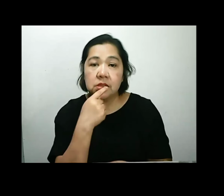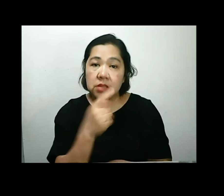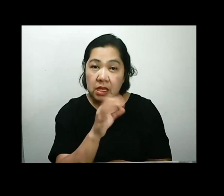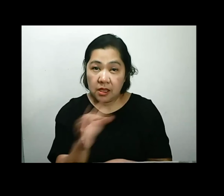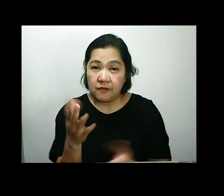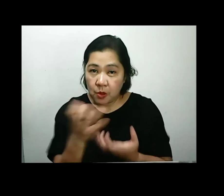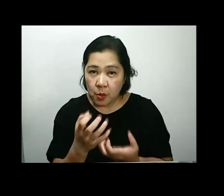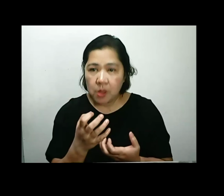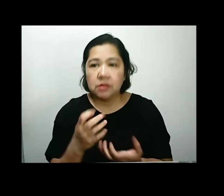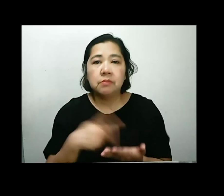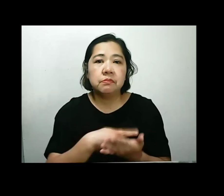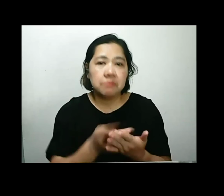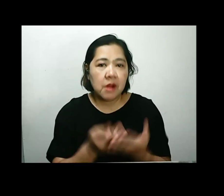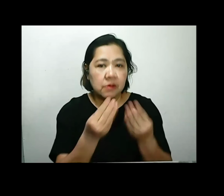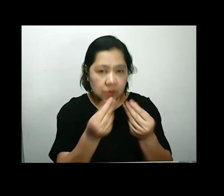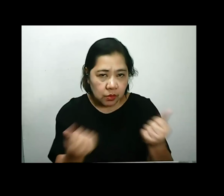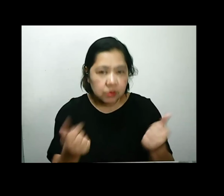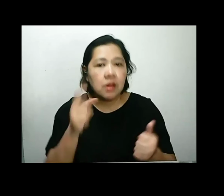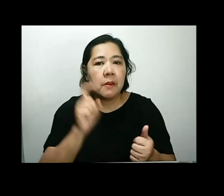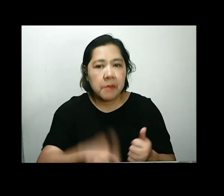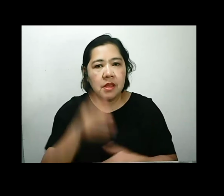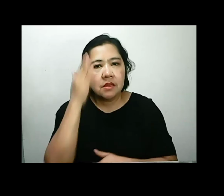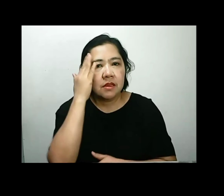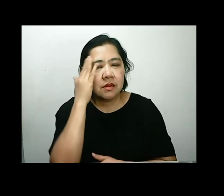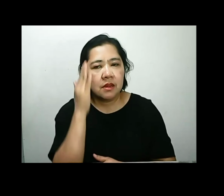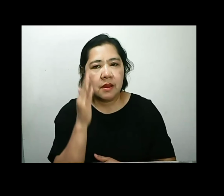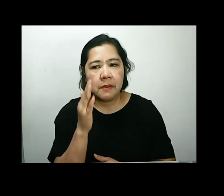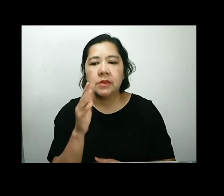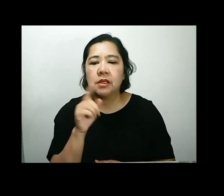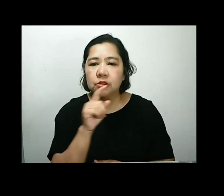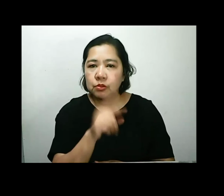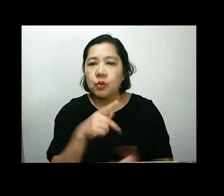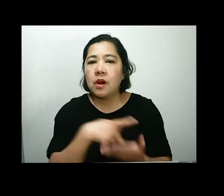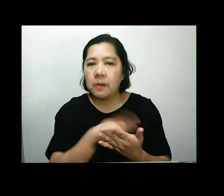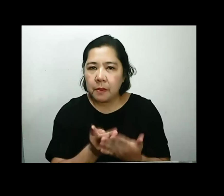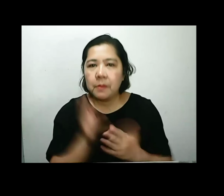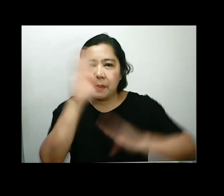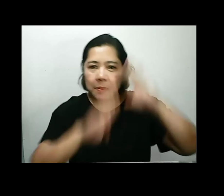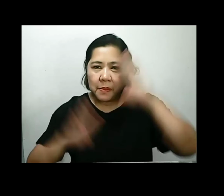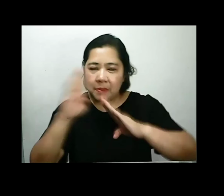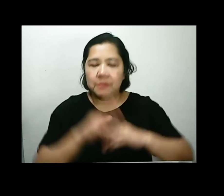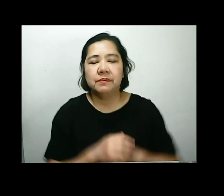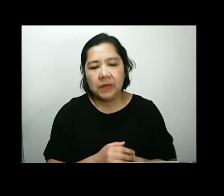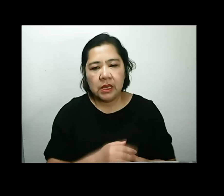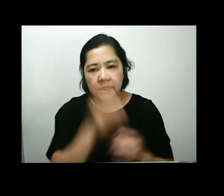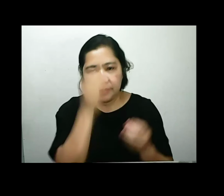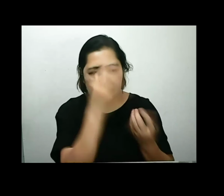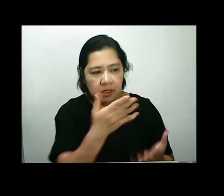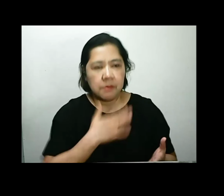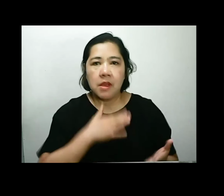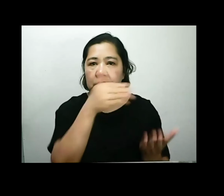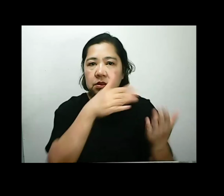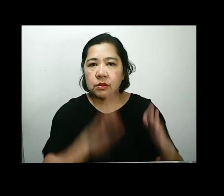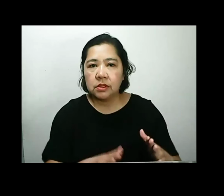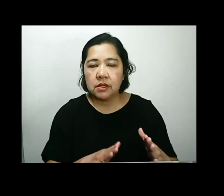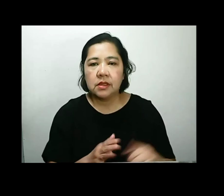of the solution, you should also know what we are, that you are part of the problem. I always tell my students that, you know, at the rate